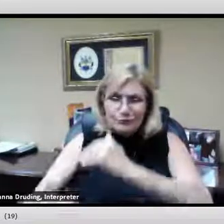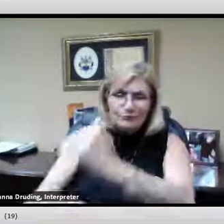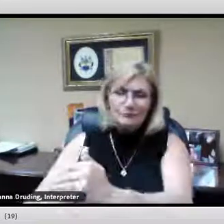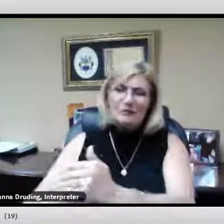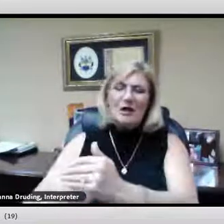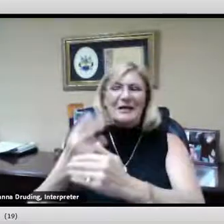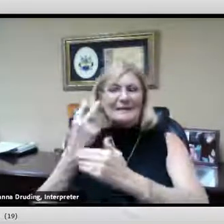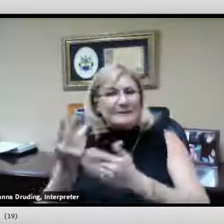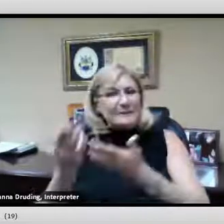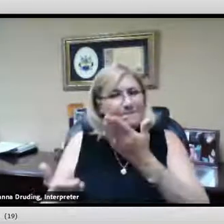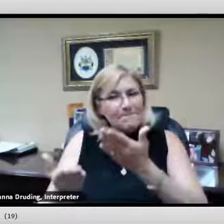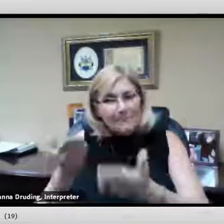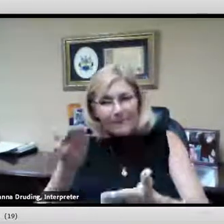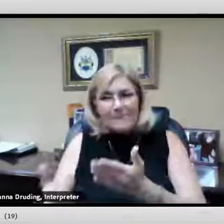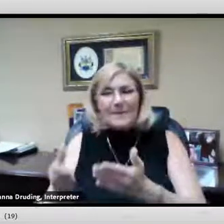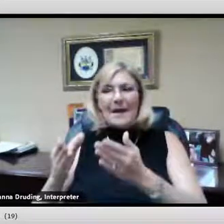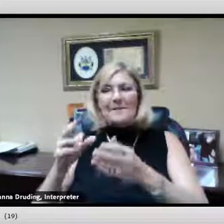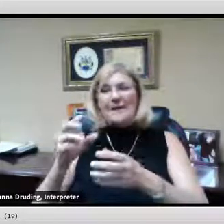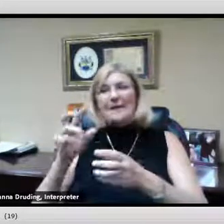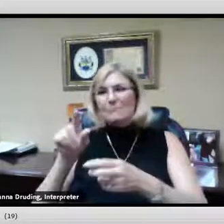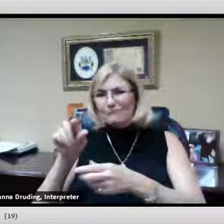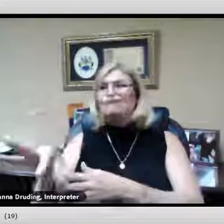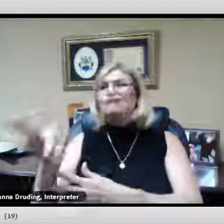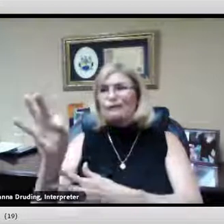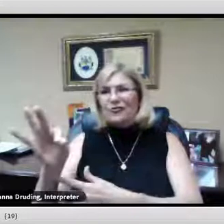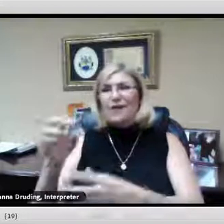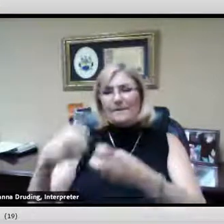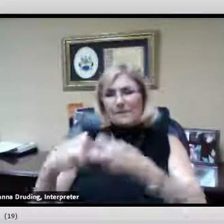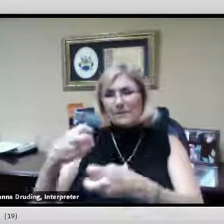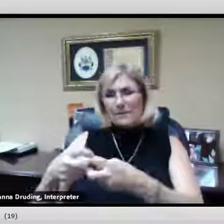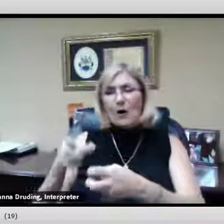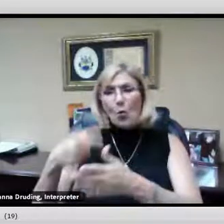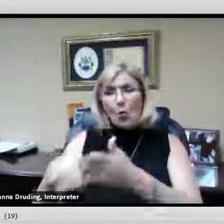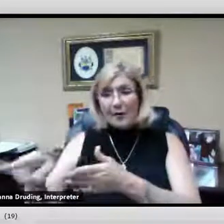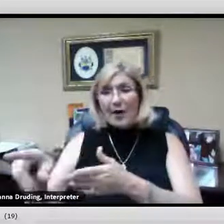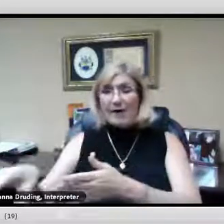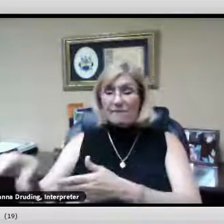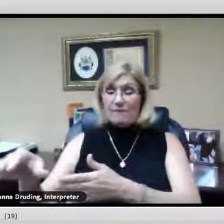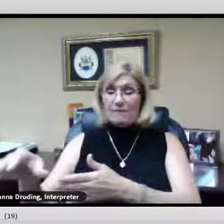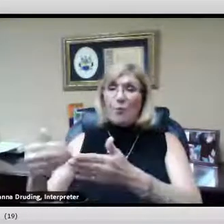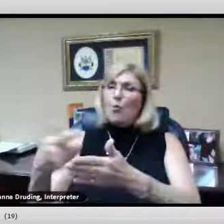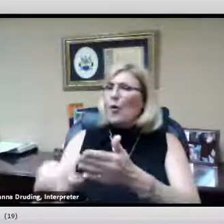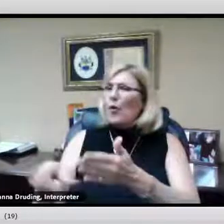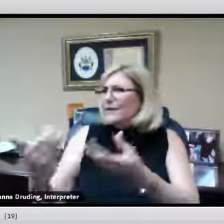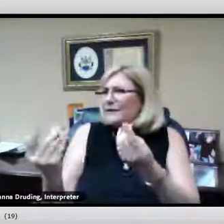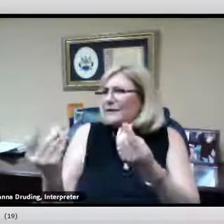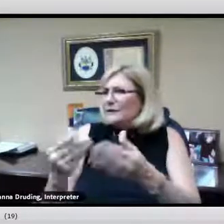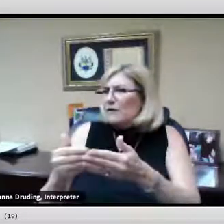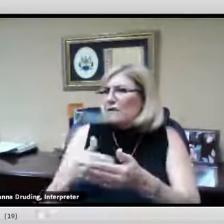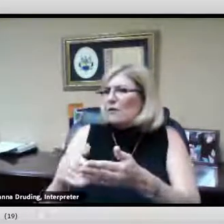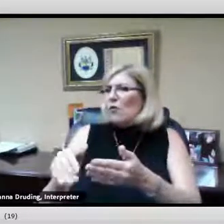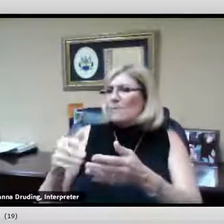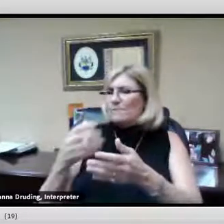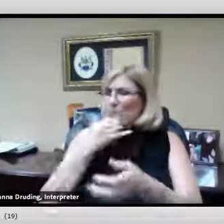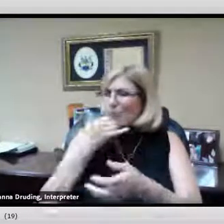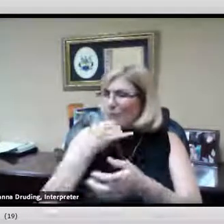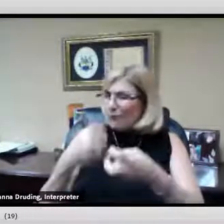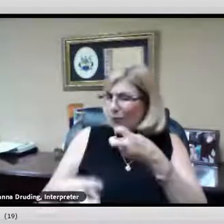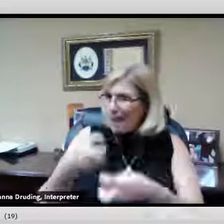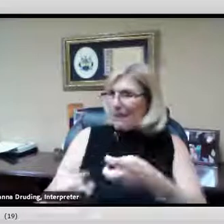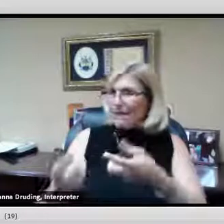problem is once you see them do what they did before they found the problem. Very good point.